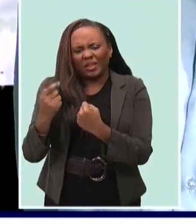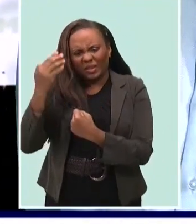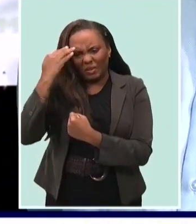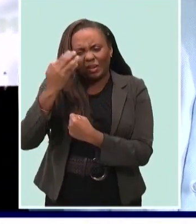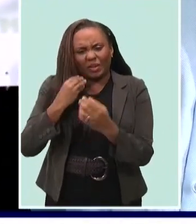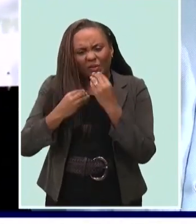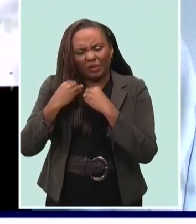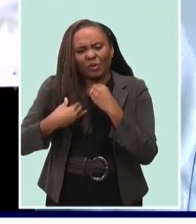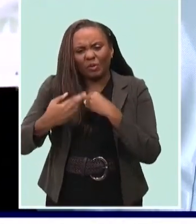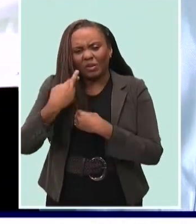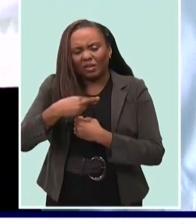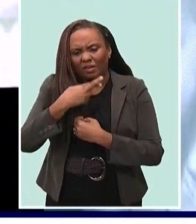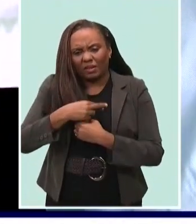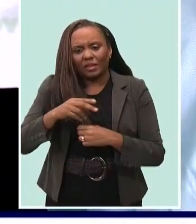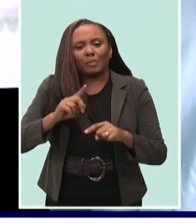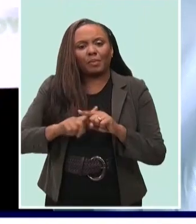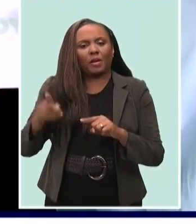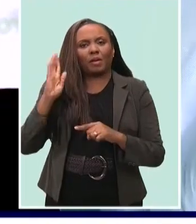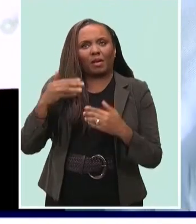Woed has told me earlier, will have